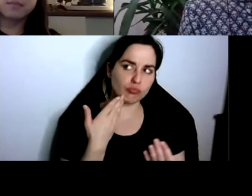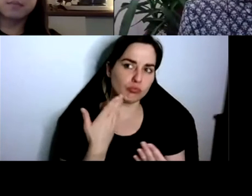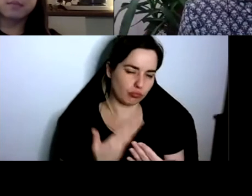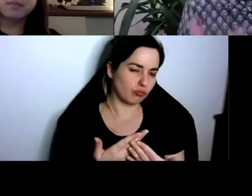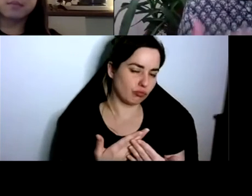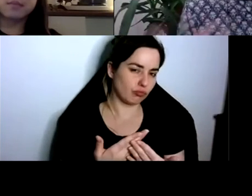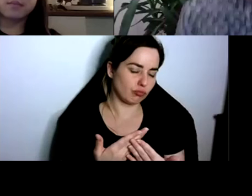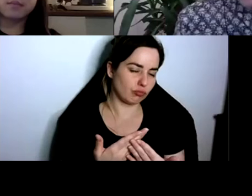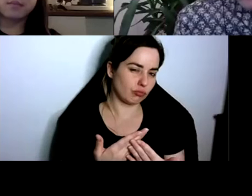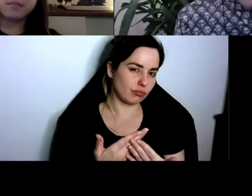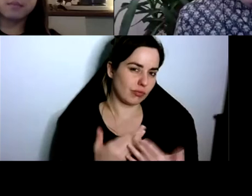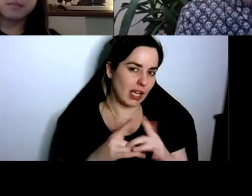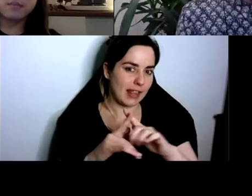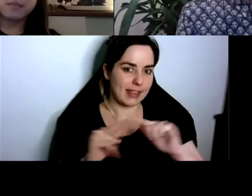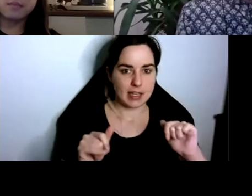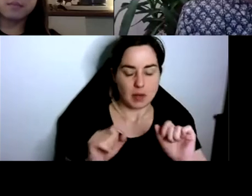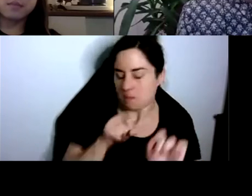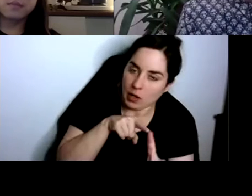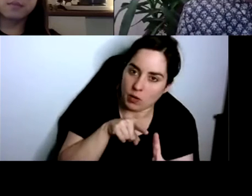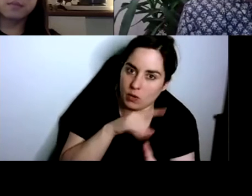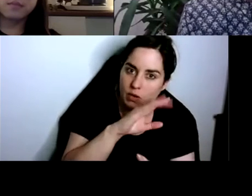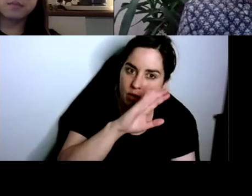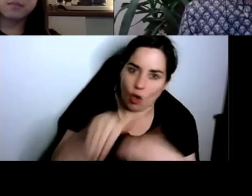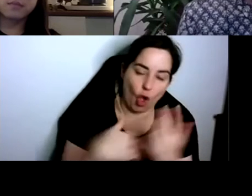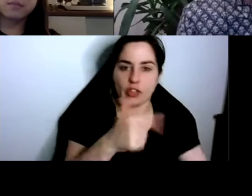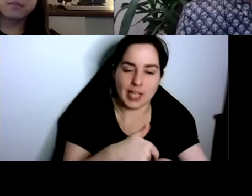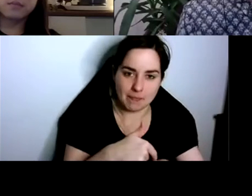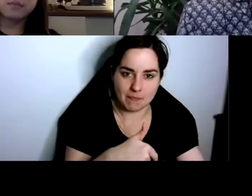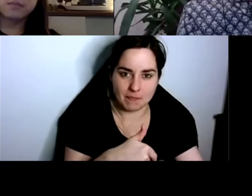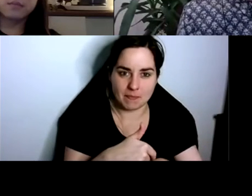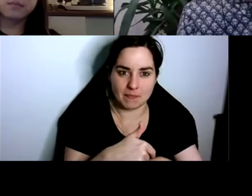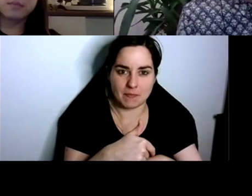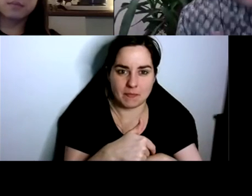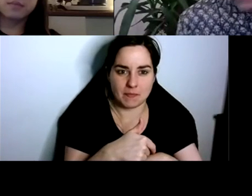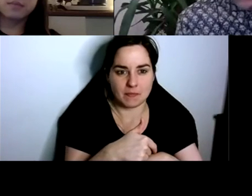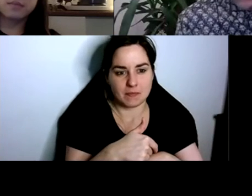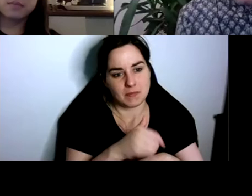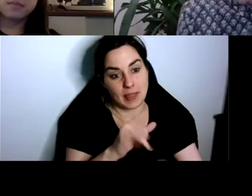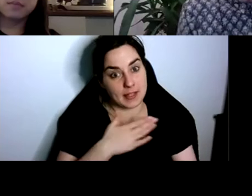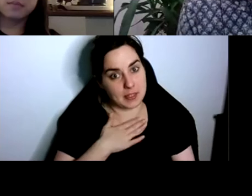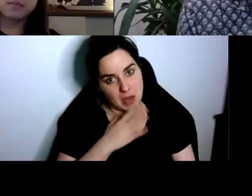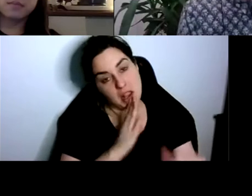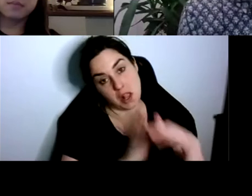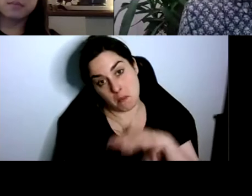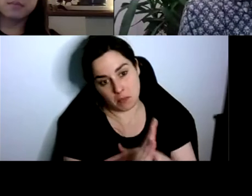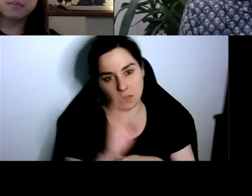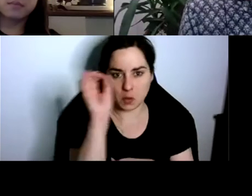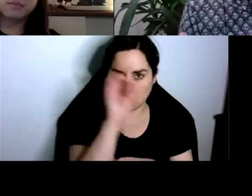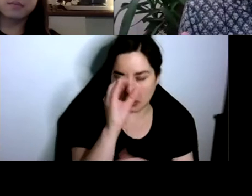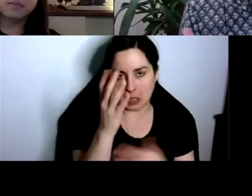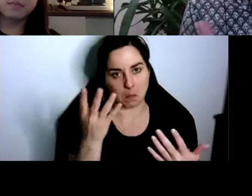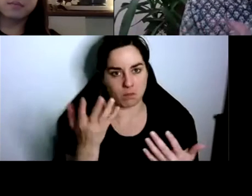like we're all triggered all the time, and it's like, well, that's in my humble opinion also kind of a problem. It's like we